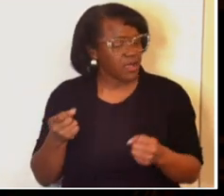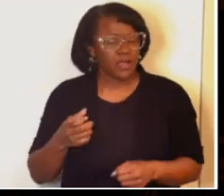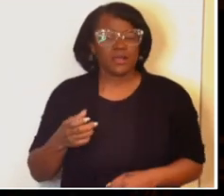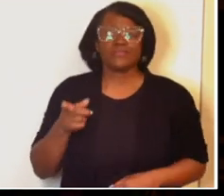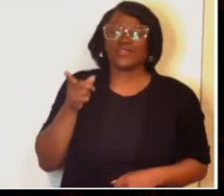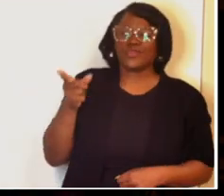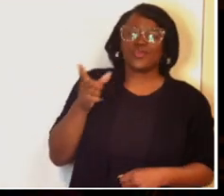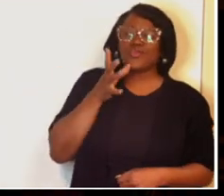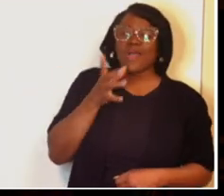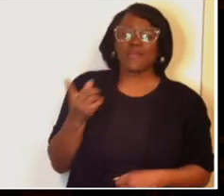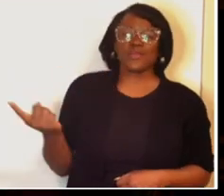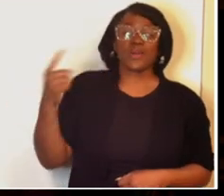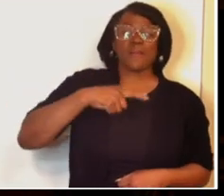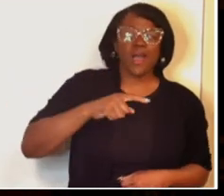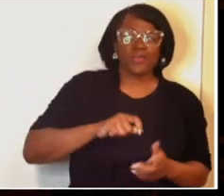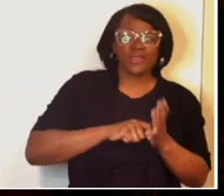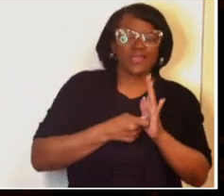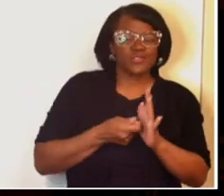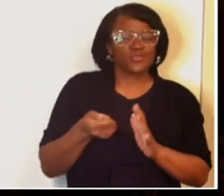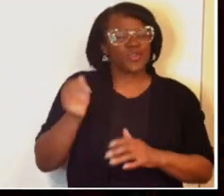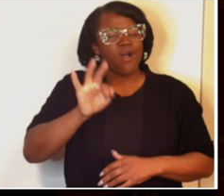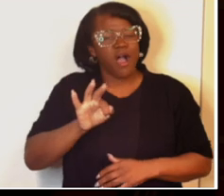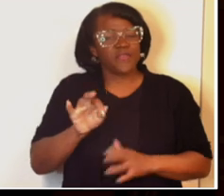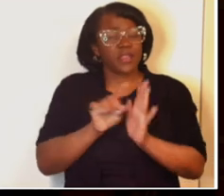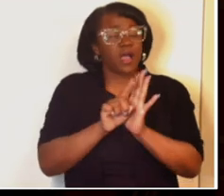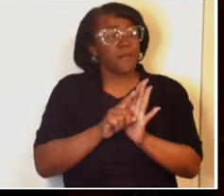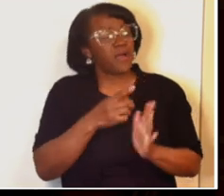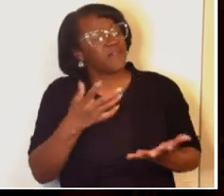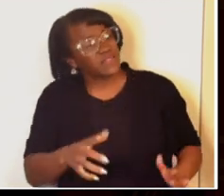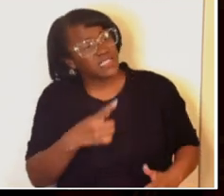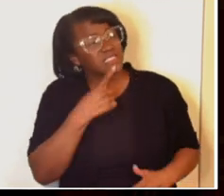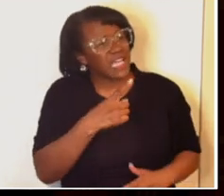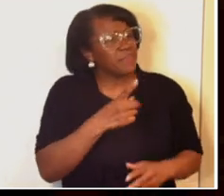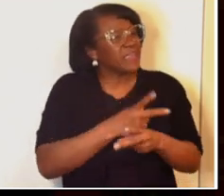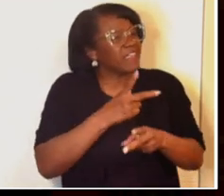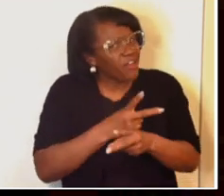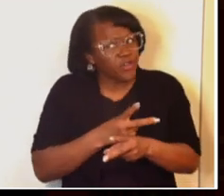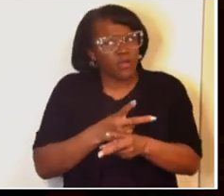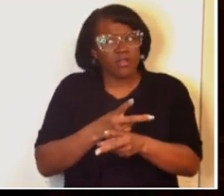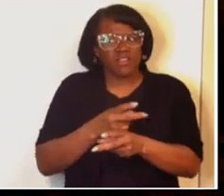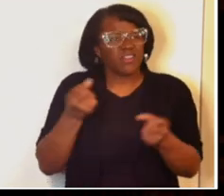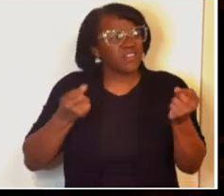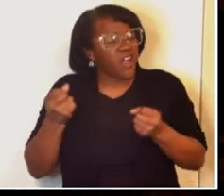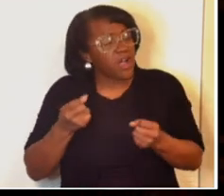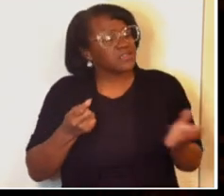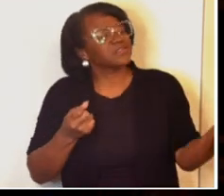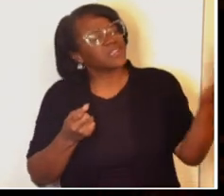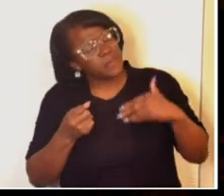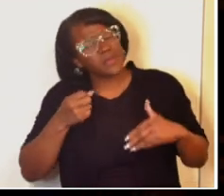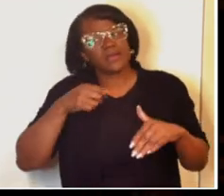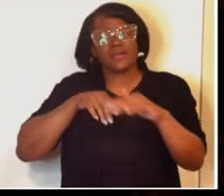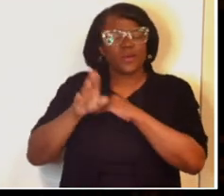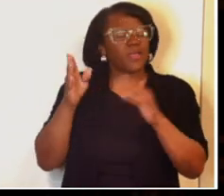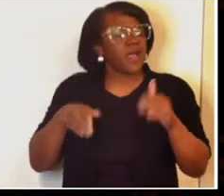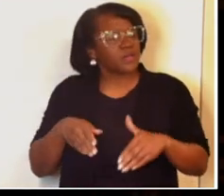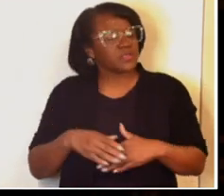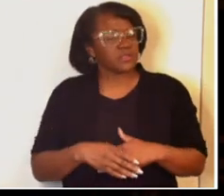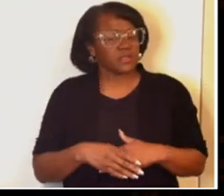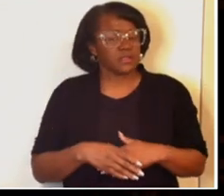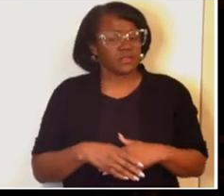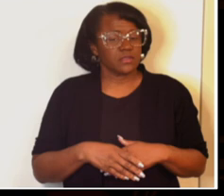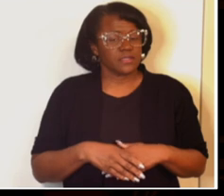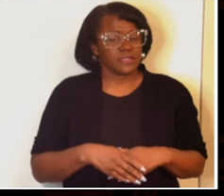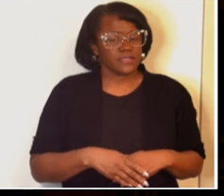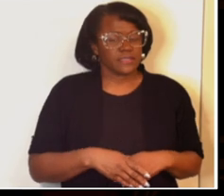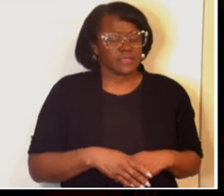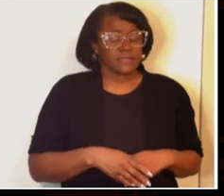alarm. I told y'all be careful around all these cars. Get a ball here, you all come inside. You speak in run-ons. I pick the ball